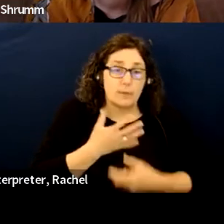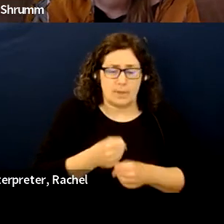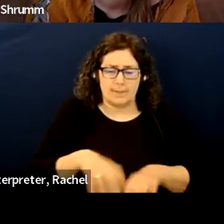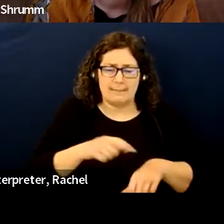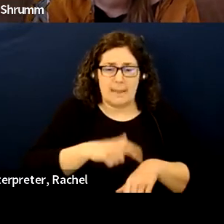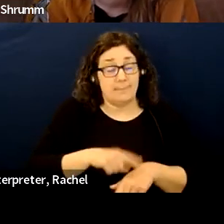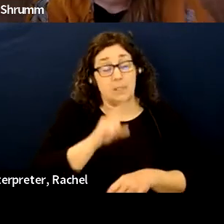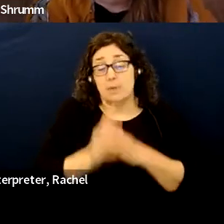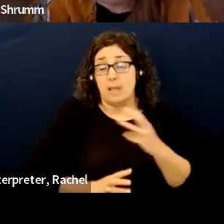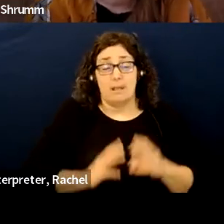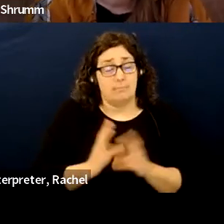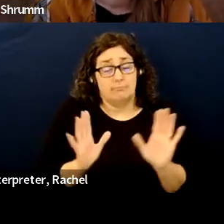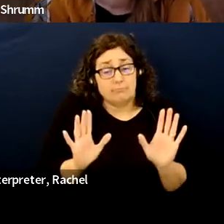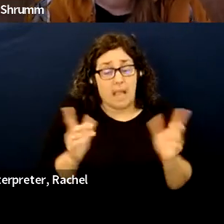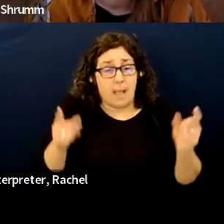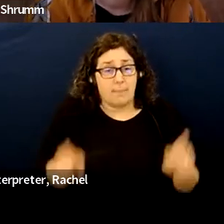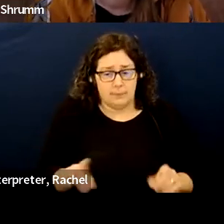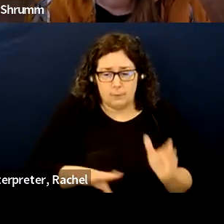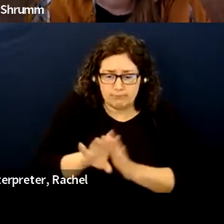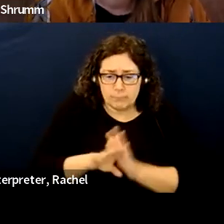just the reality of building relationships.